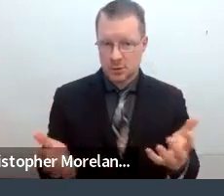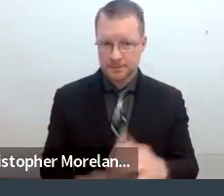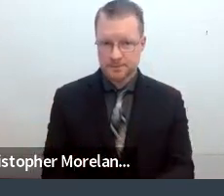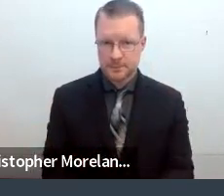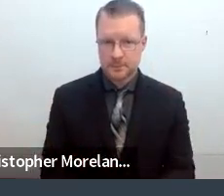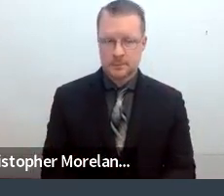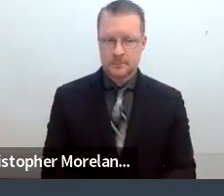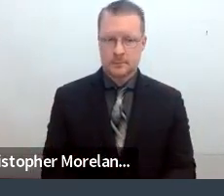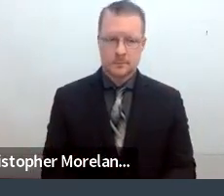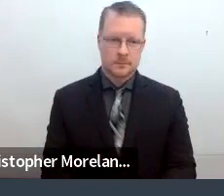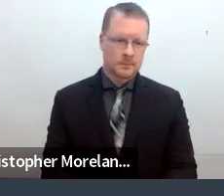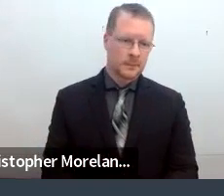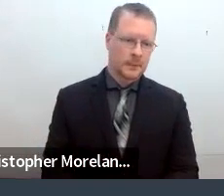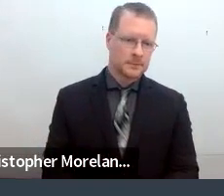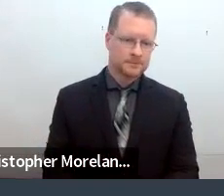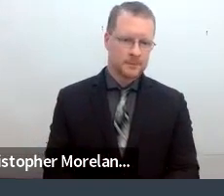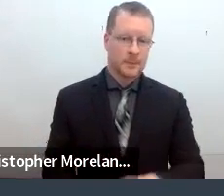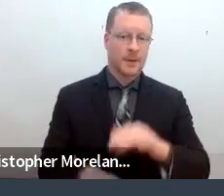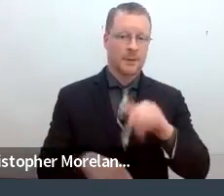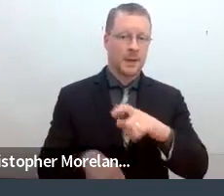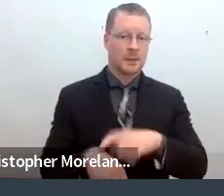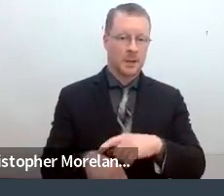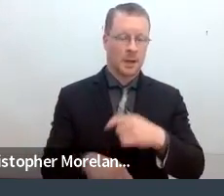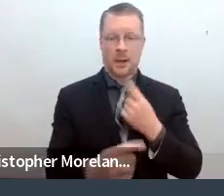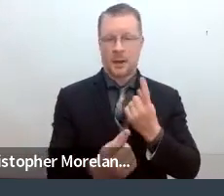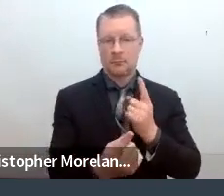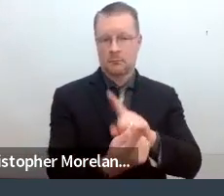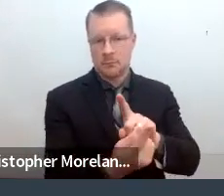of those topics was physicians with disabilities.